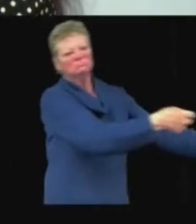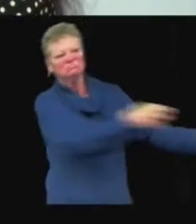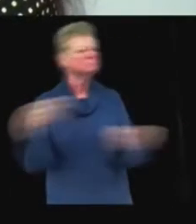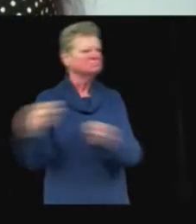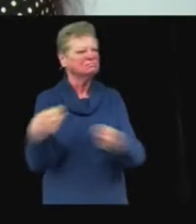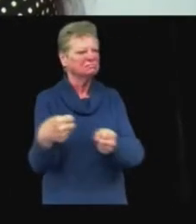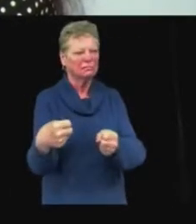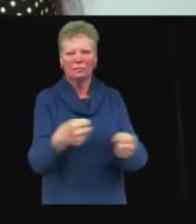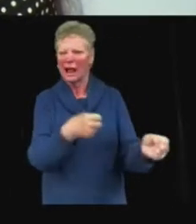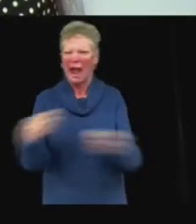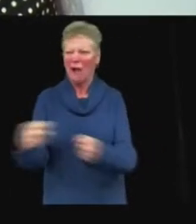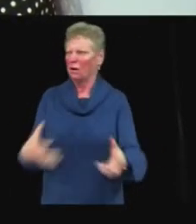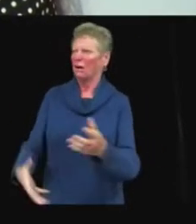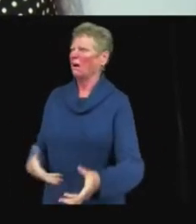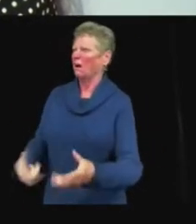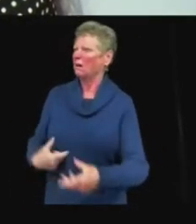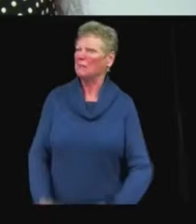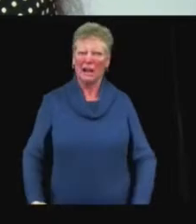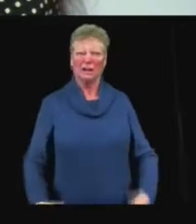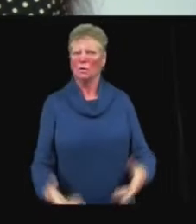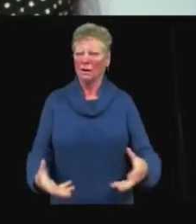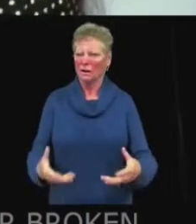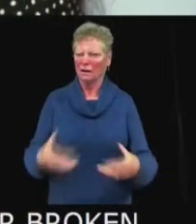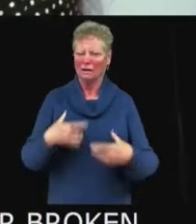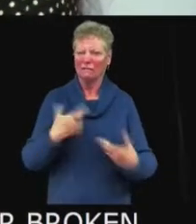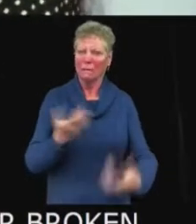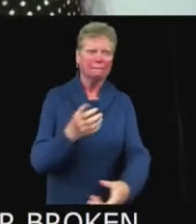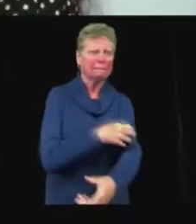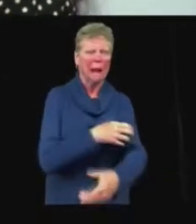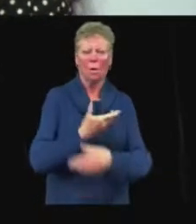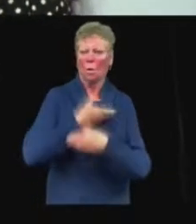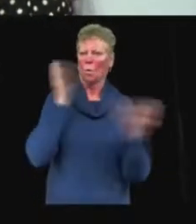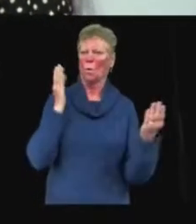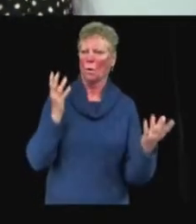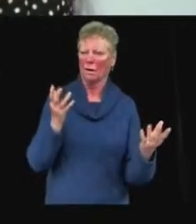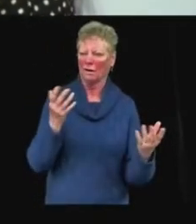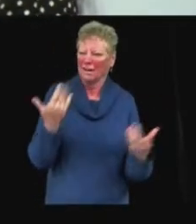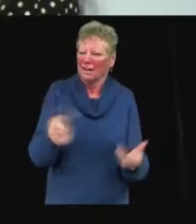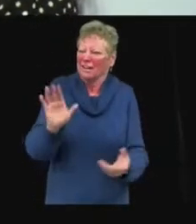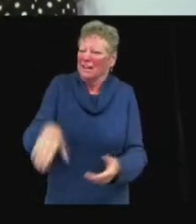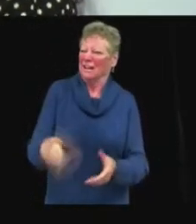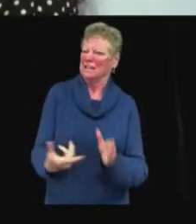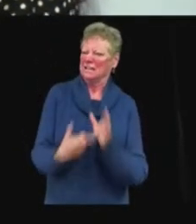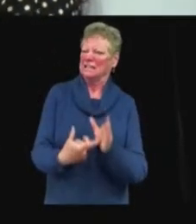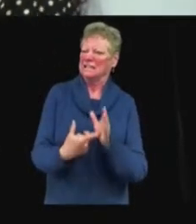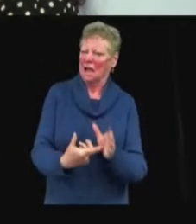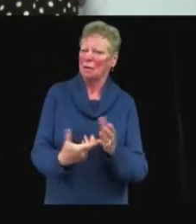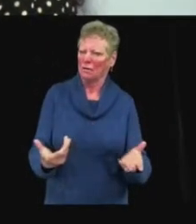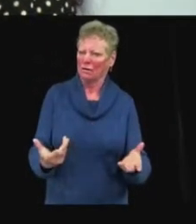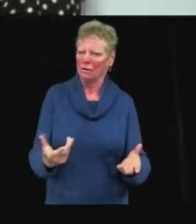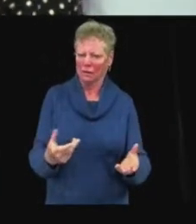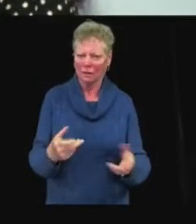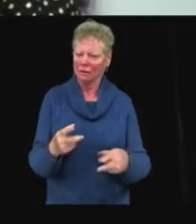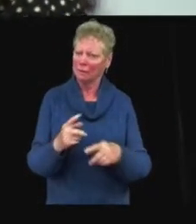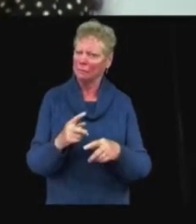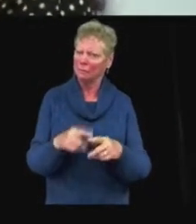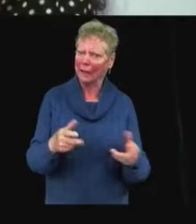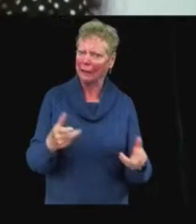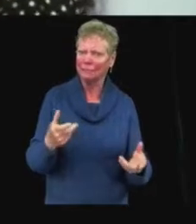very upset and feel powerless about that. So that's an example where something, an instrument of force that was supposed to be used